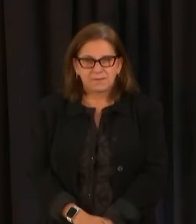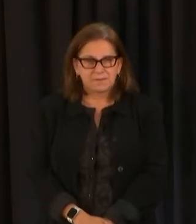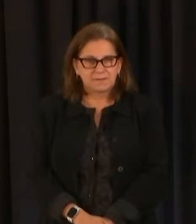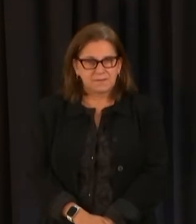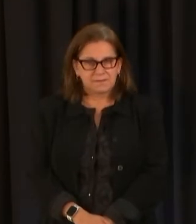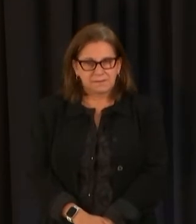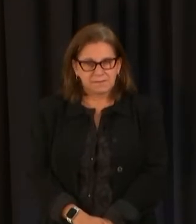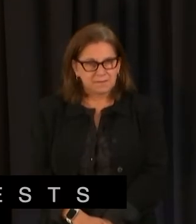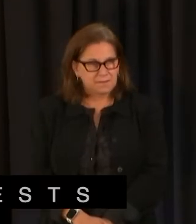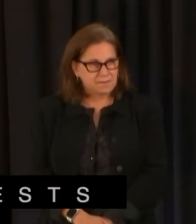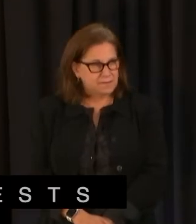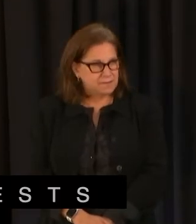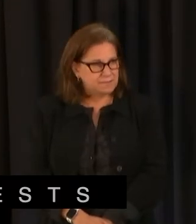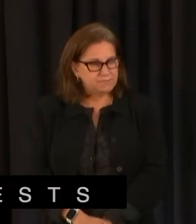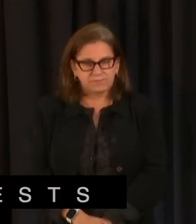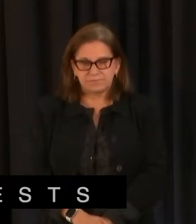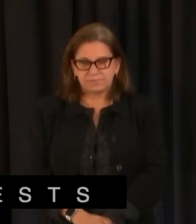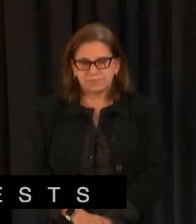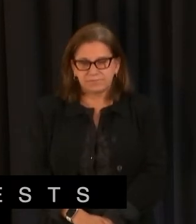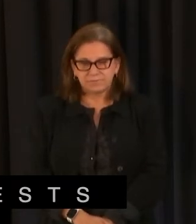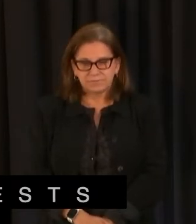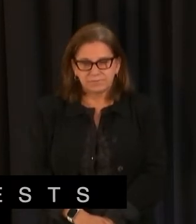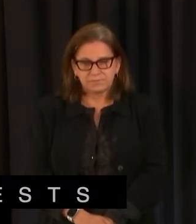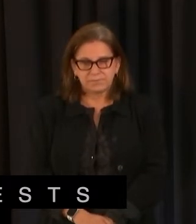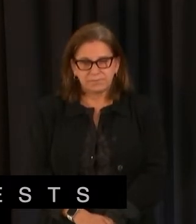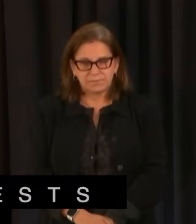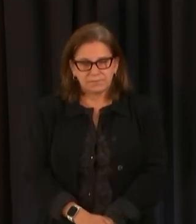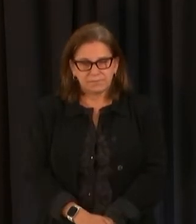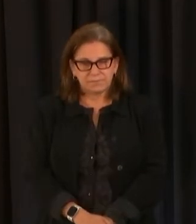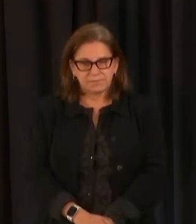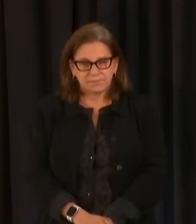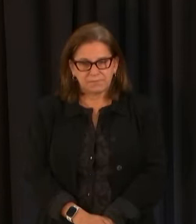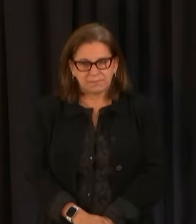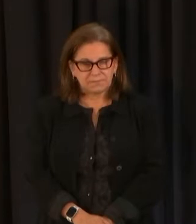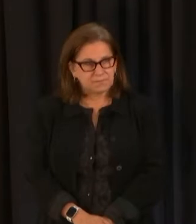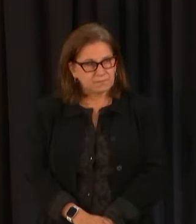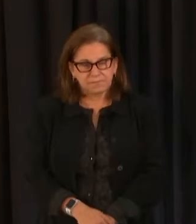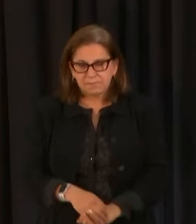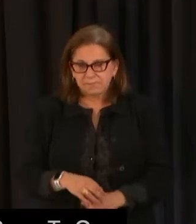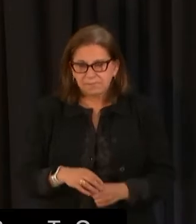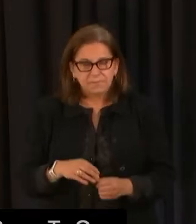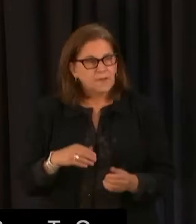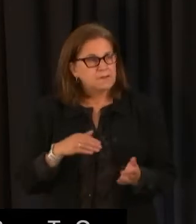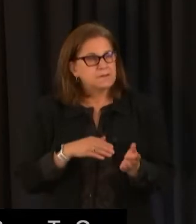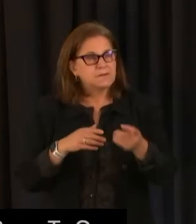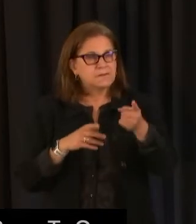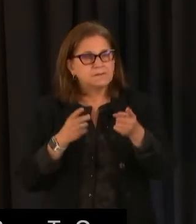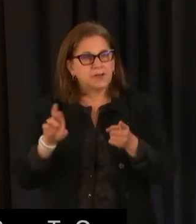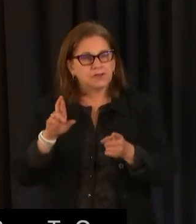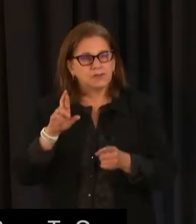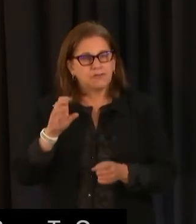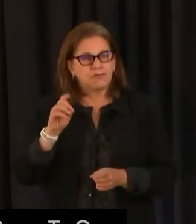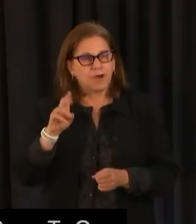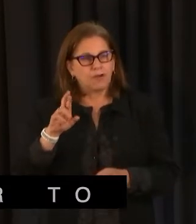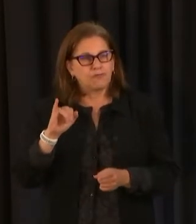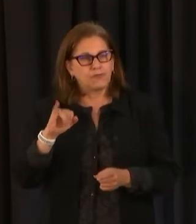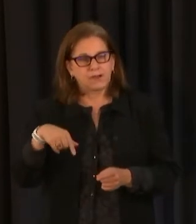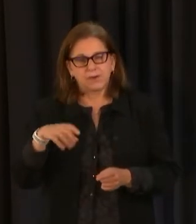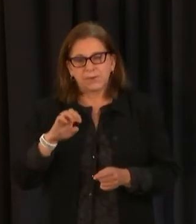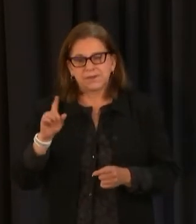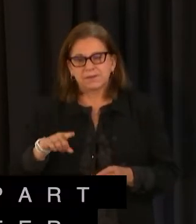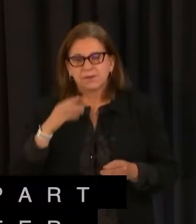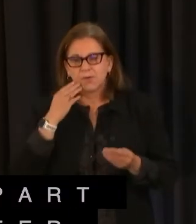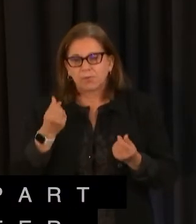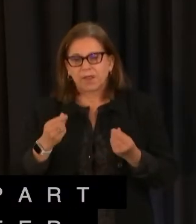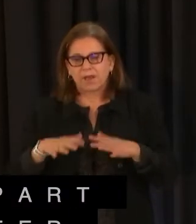Thanks, man. And of course, I would defer to the Metropolitan Police Department, but we did see some water